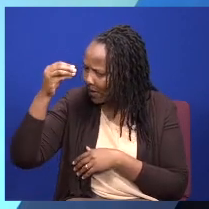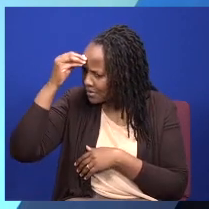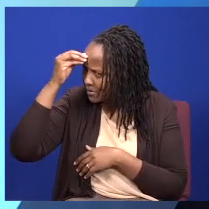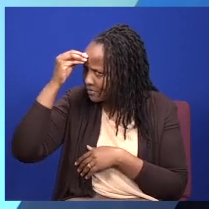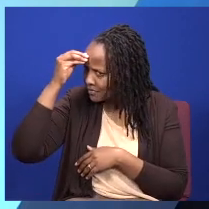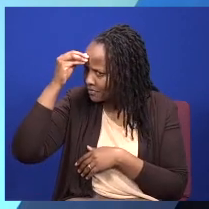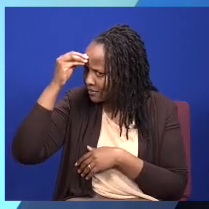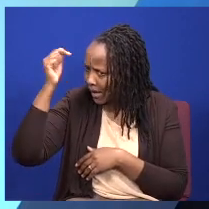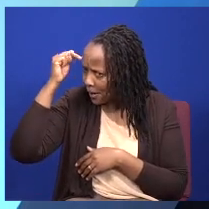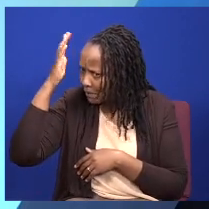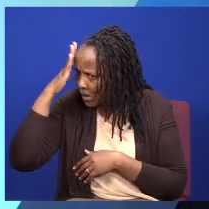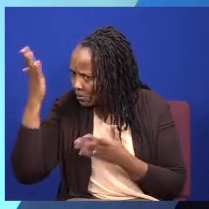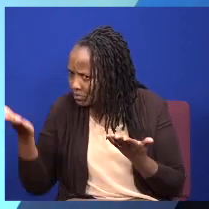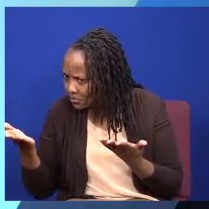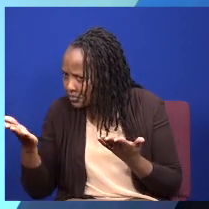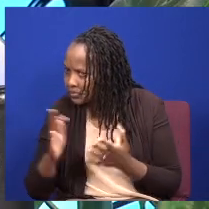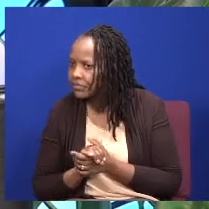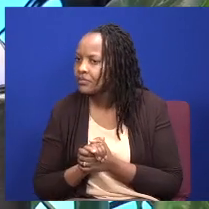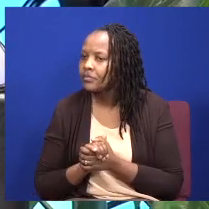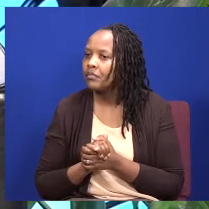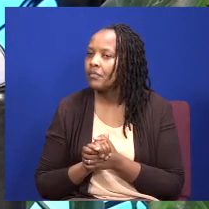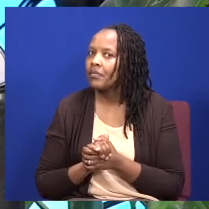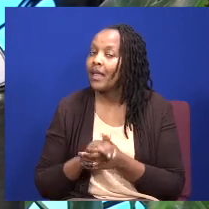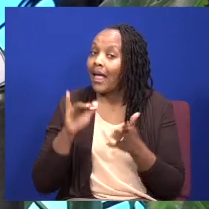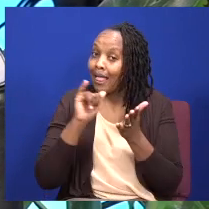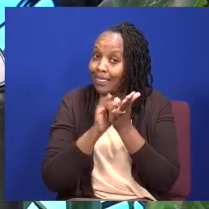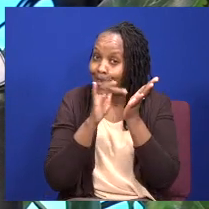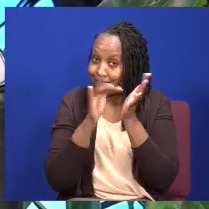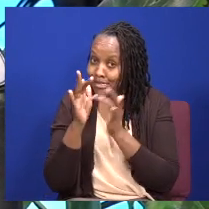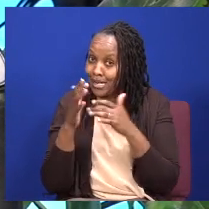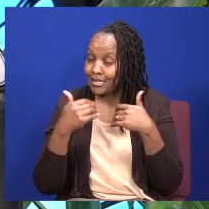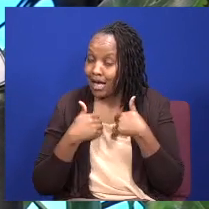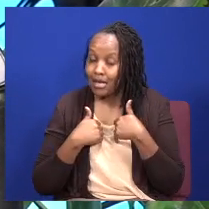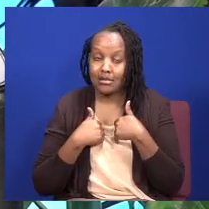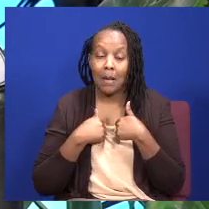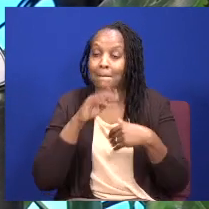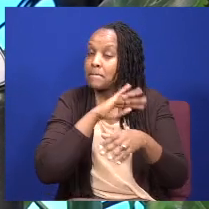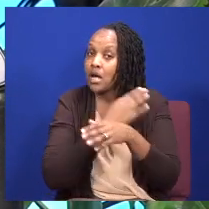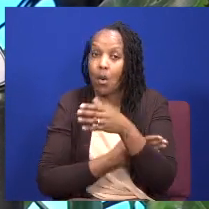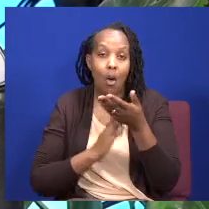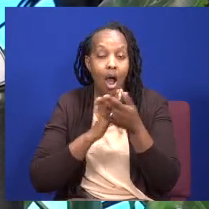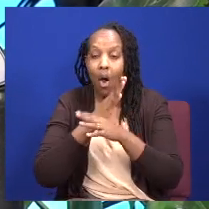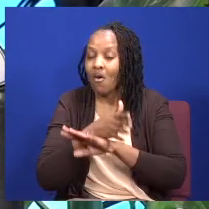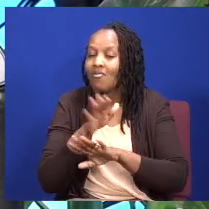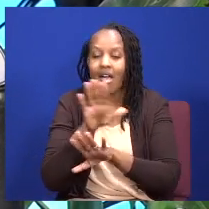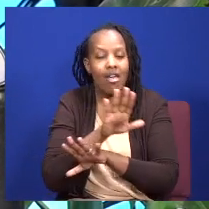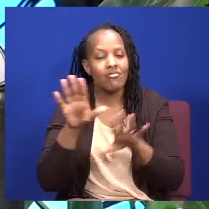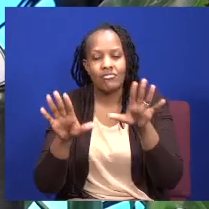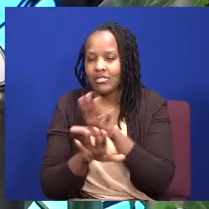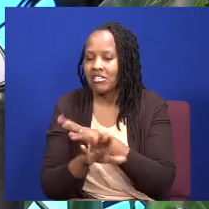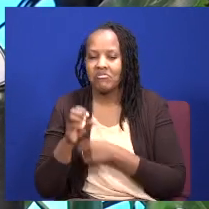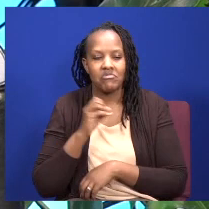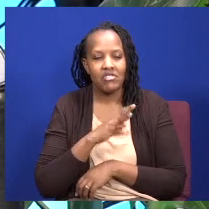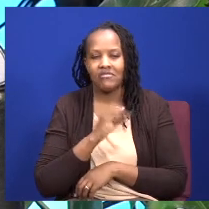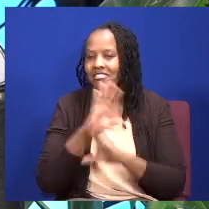you apply from last week's lesson? That Jesus has power over nature and you should not be afraid of anything.